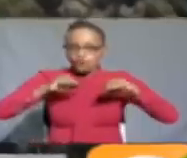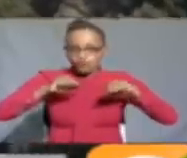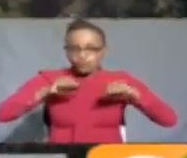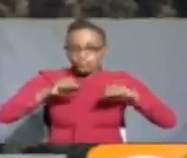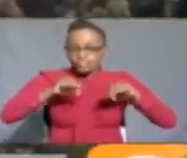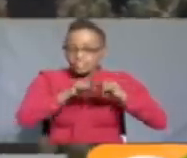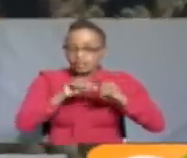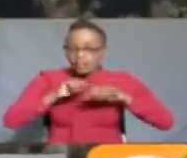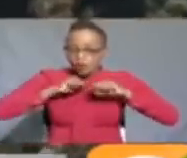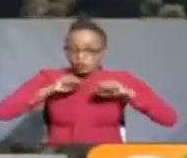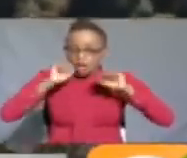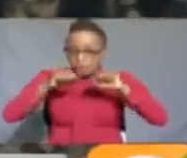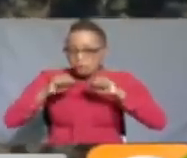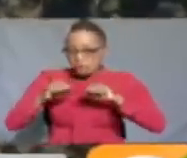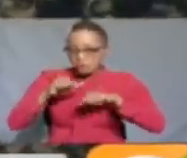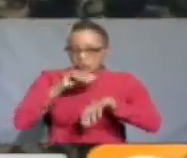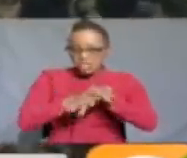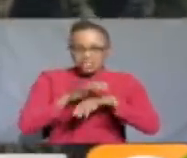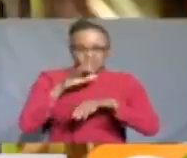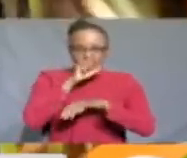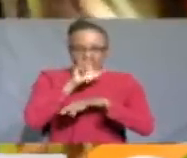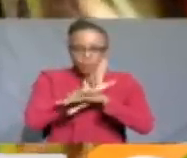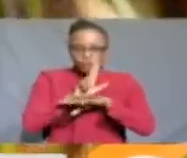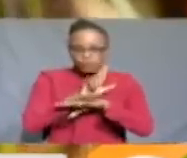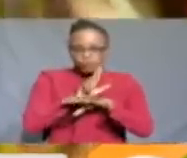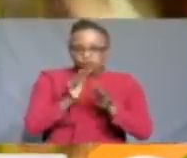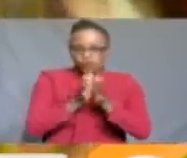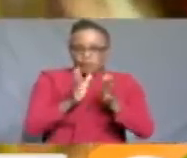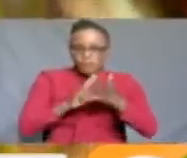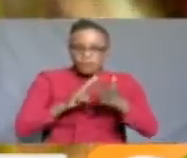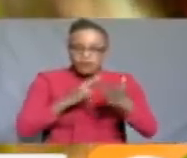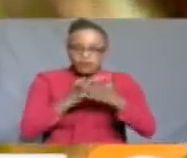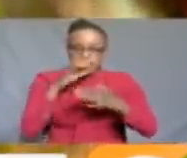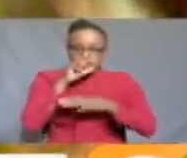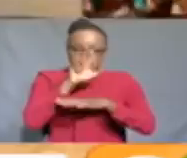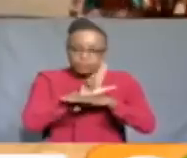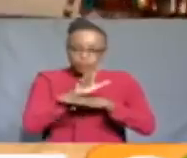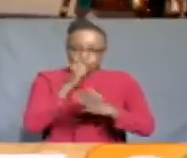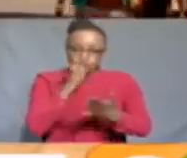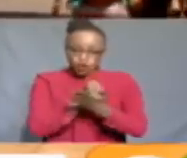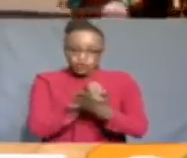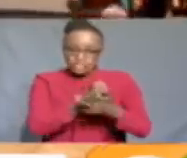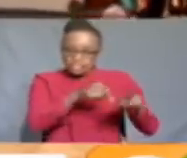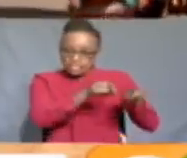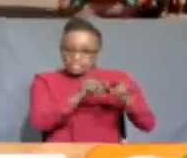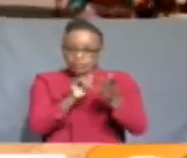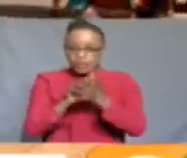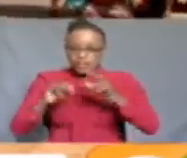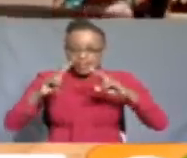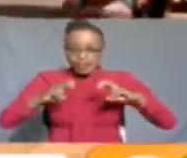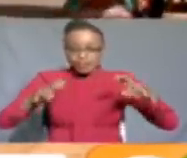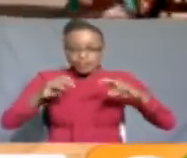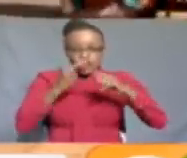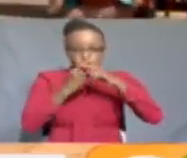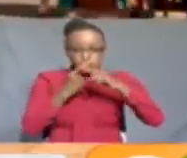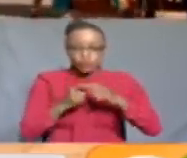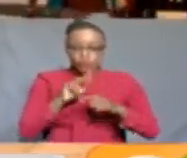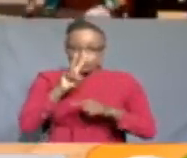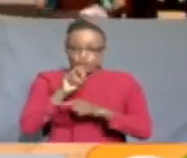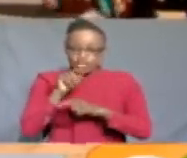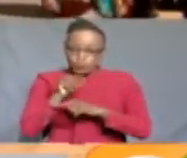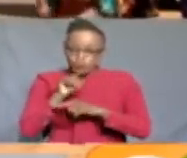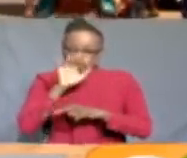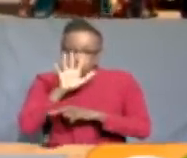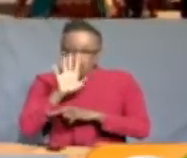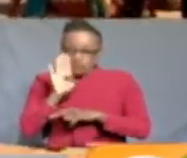The officers are likely to face misuse of public resources and abuse of office charges. According to investigations, a total of 20.5